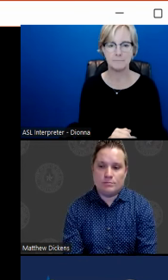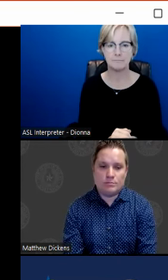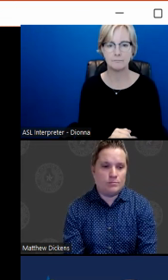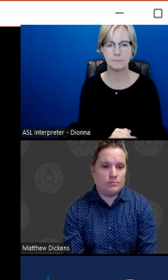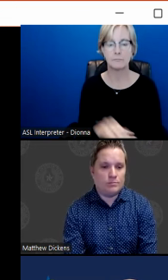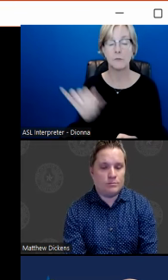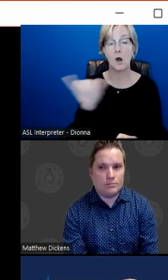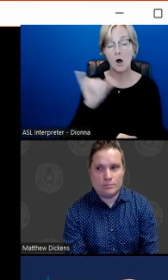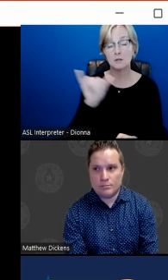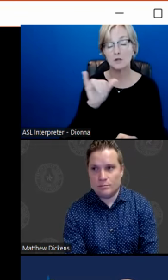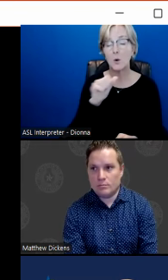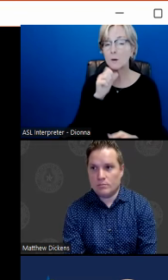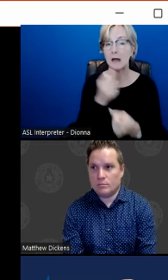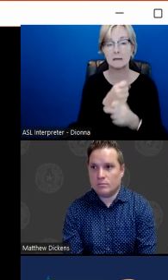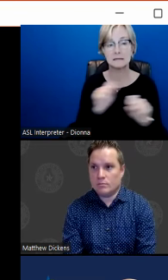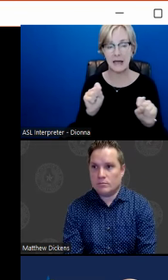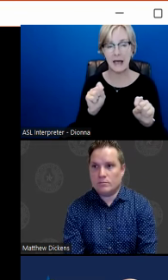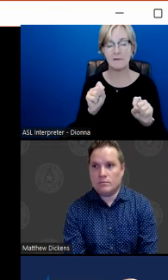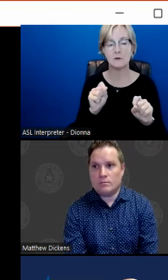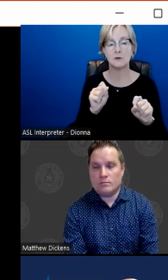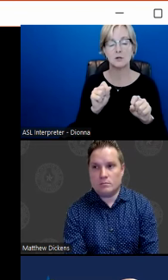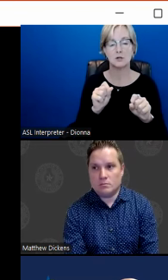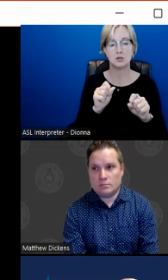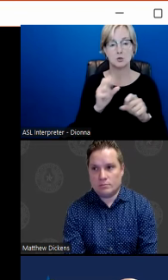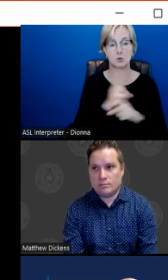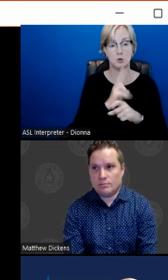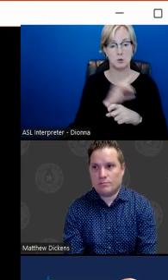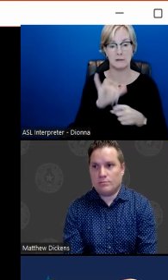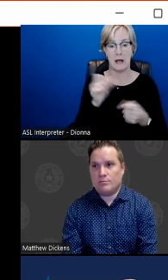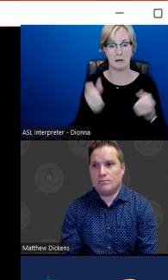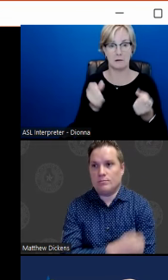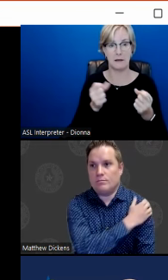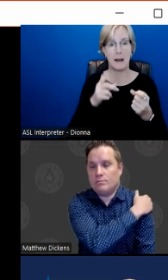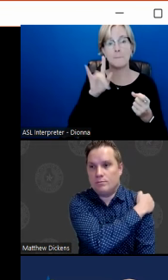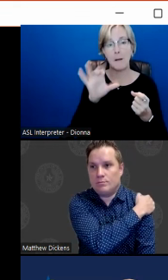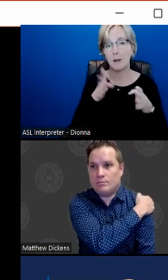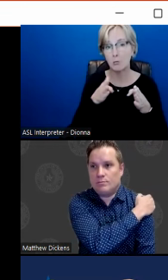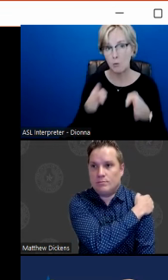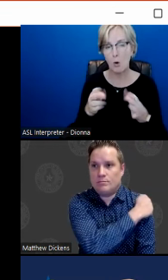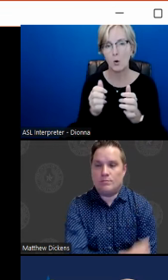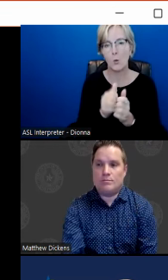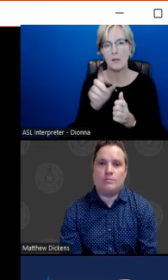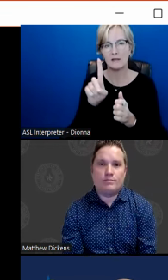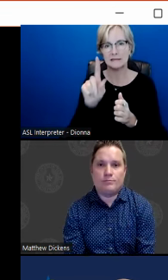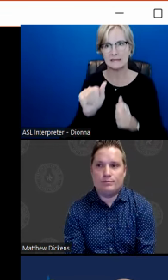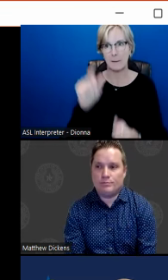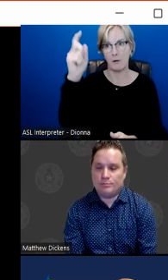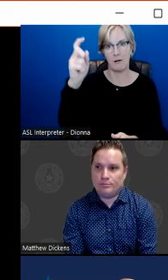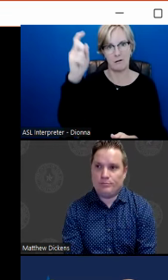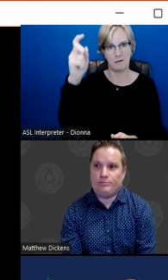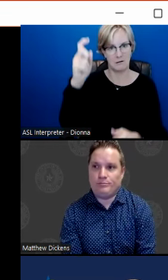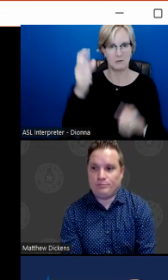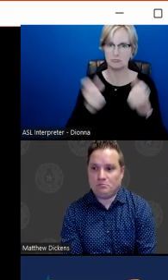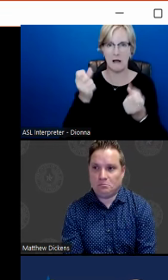It is also unsafe to operate the motor vehicle on a public roadway with the disabled placard hanging from the rearview